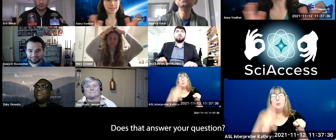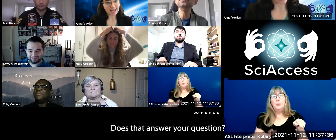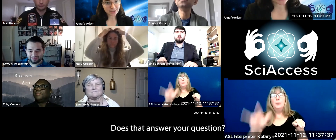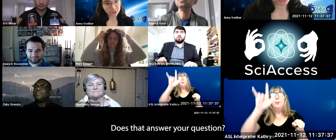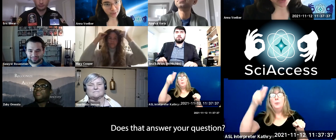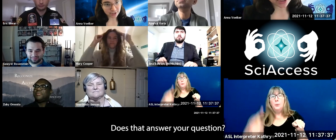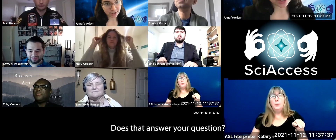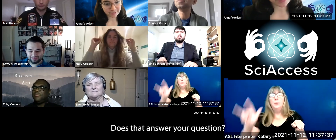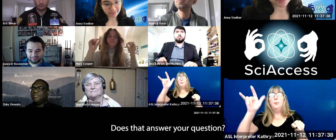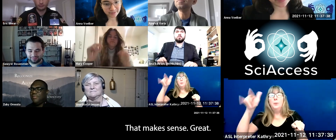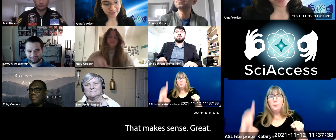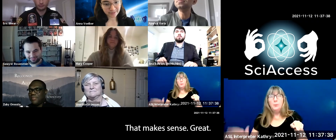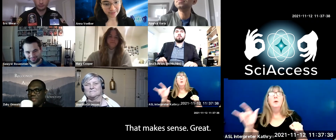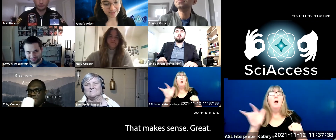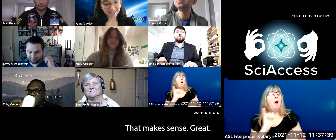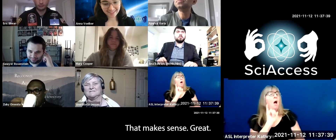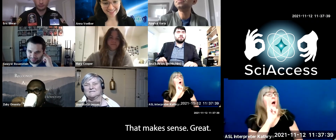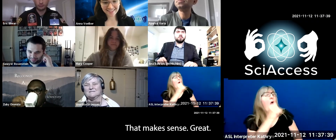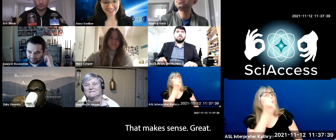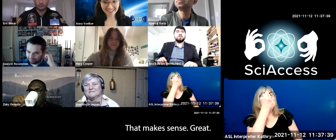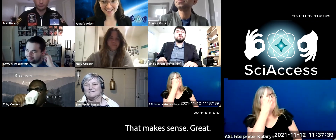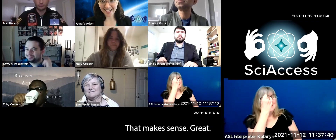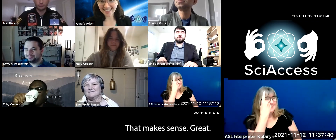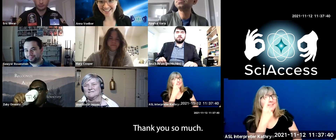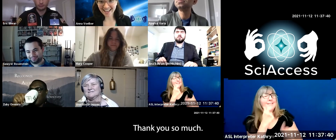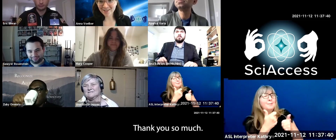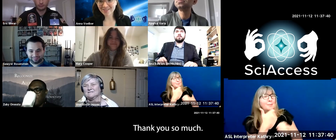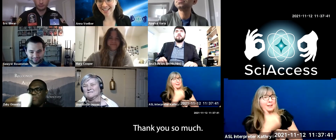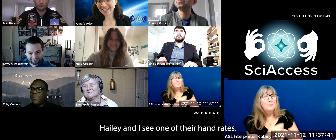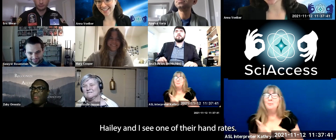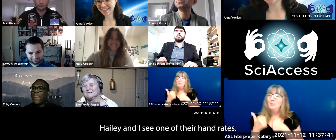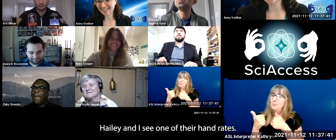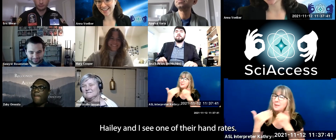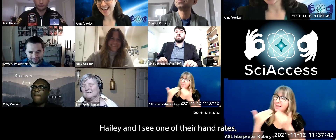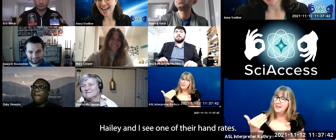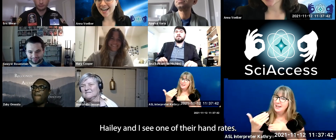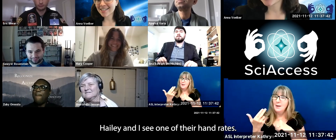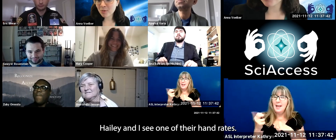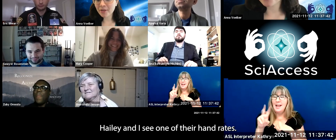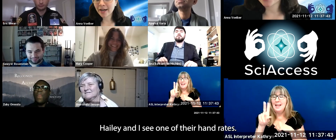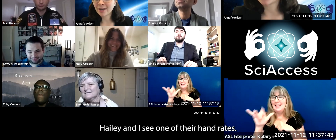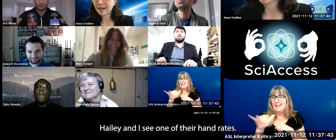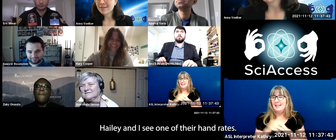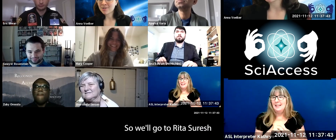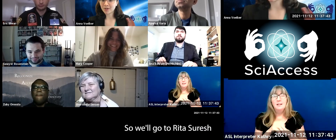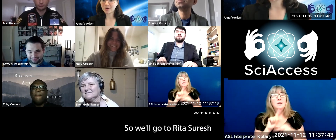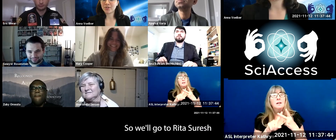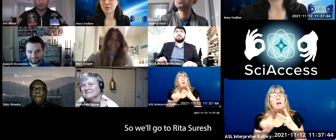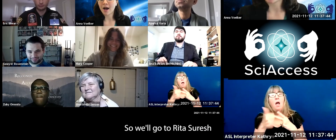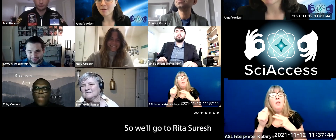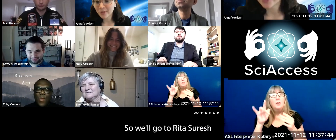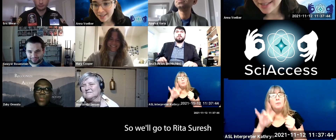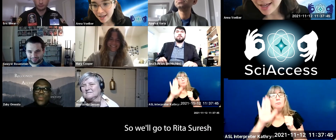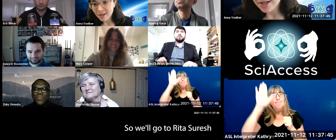motion. Does that answer your question? That makes sense. Great. Thank you so much, Haley. And I see one other hand raised. So we'll go